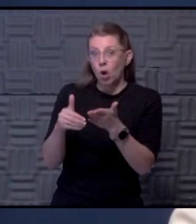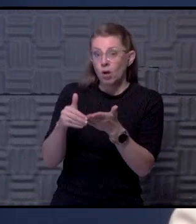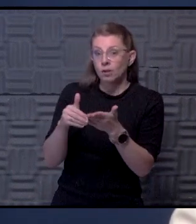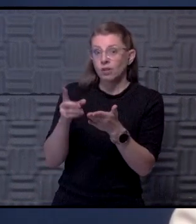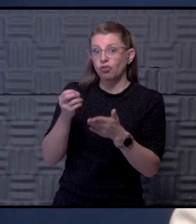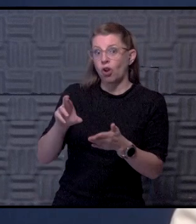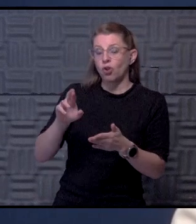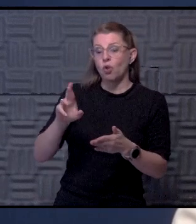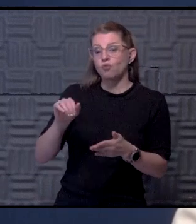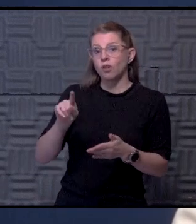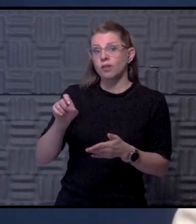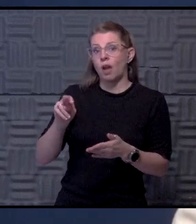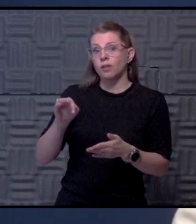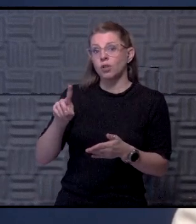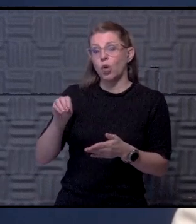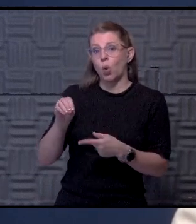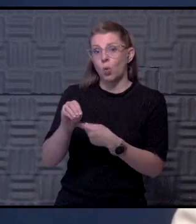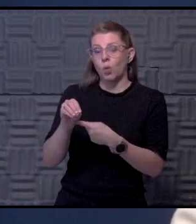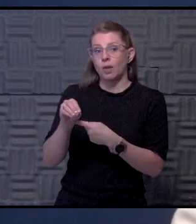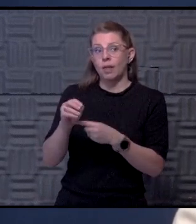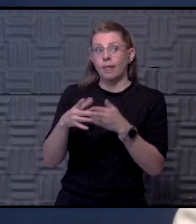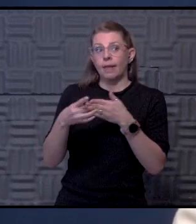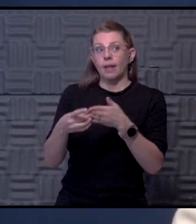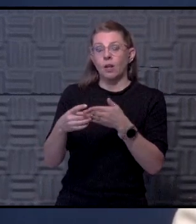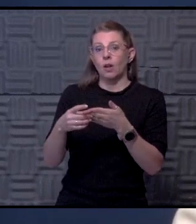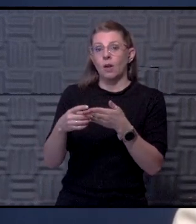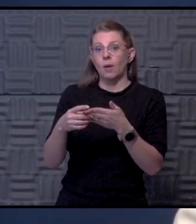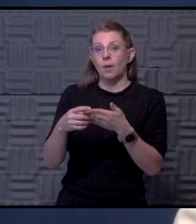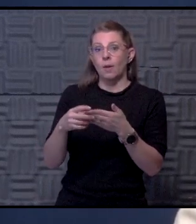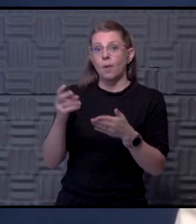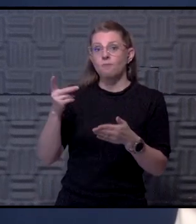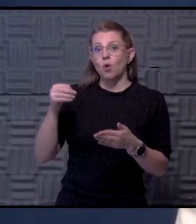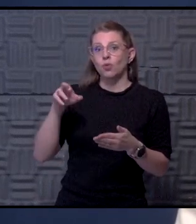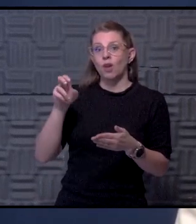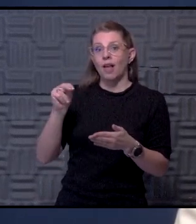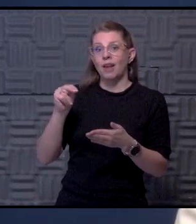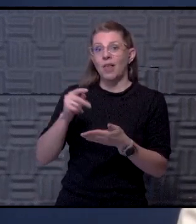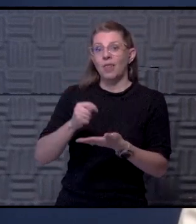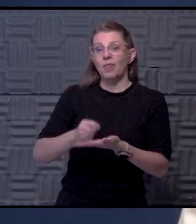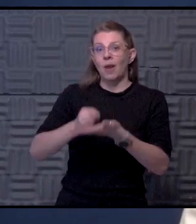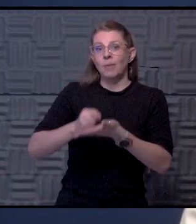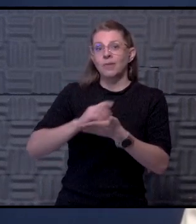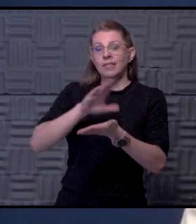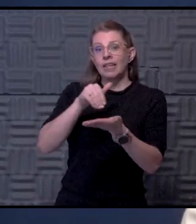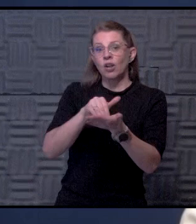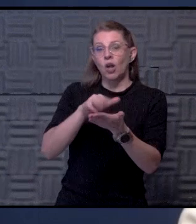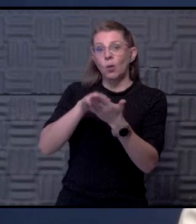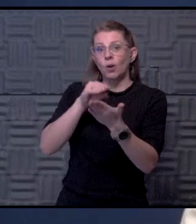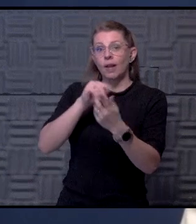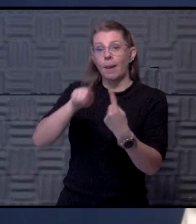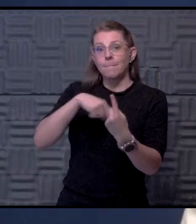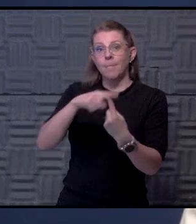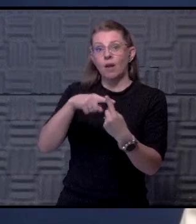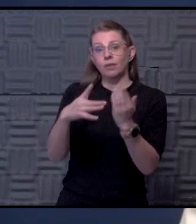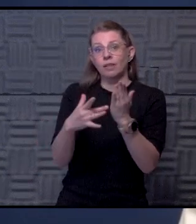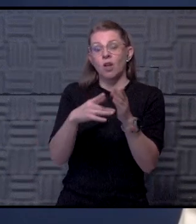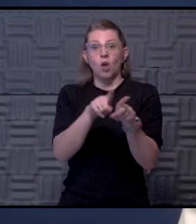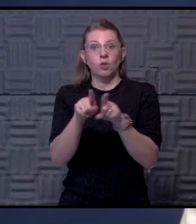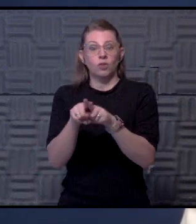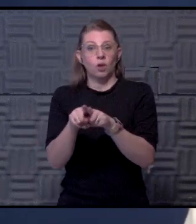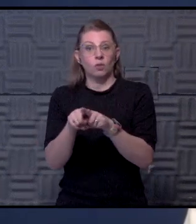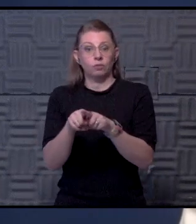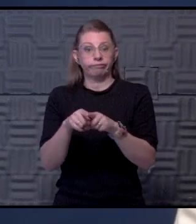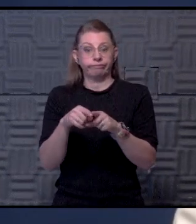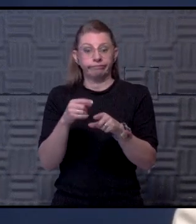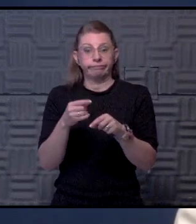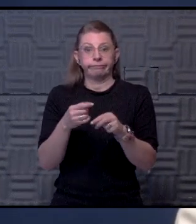Dr. Rotondo lead the Proton Therapy Center is because his involvement in learning about this technology and its ever-increasing utilization